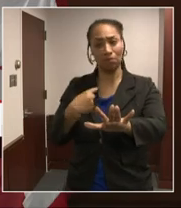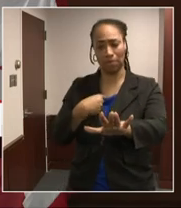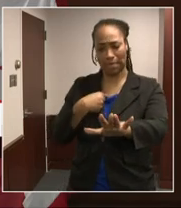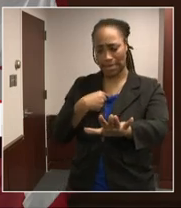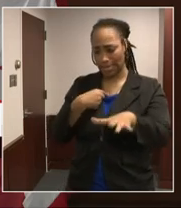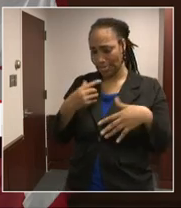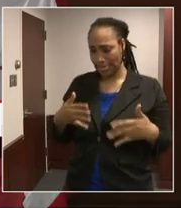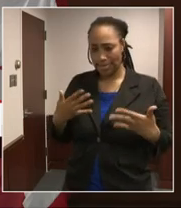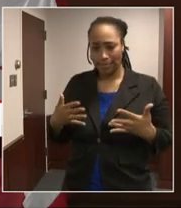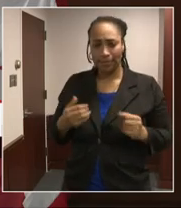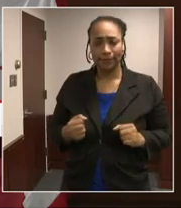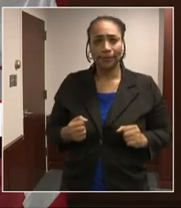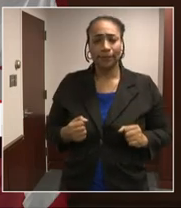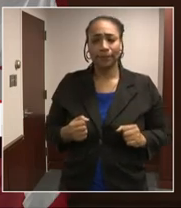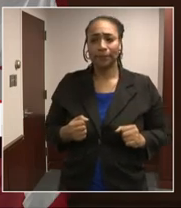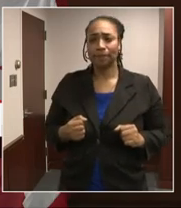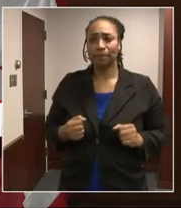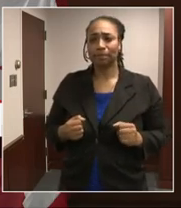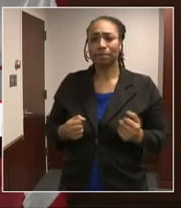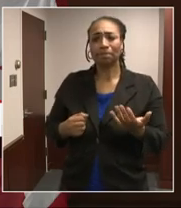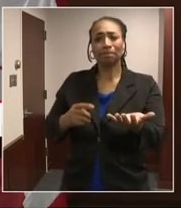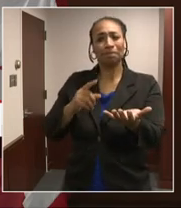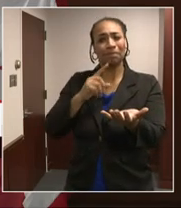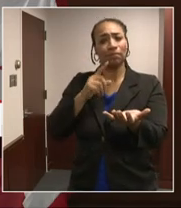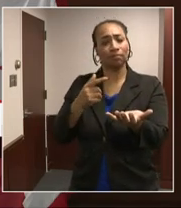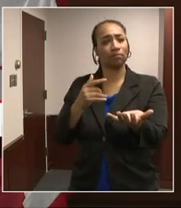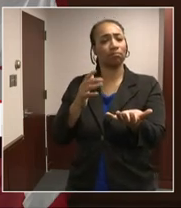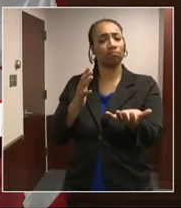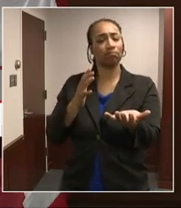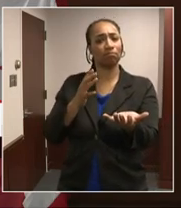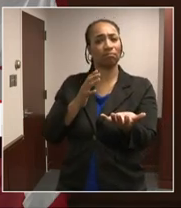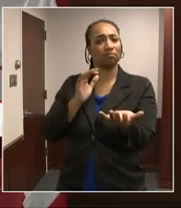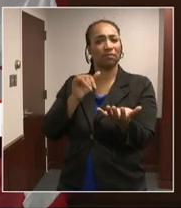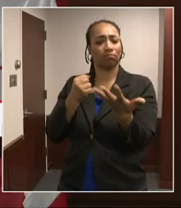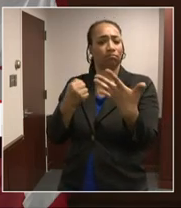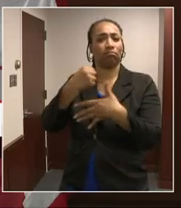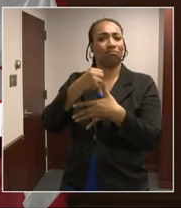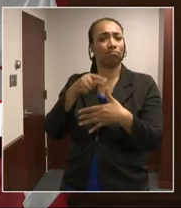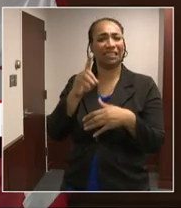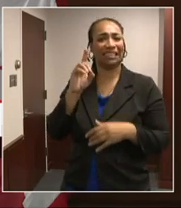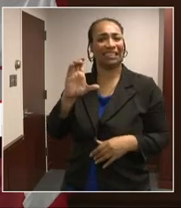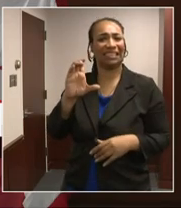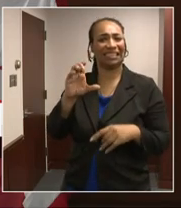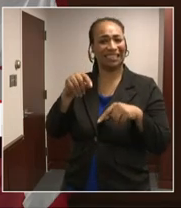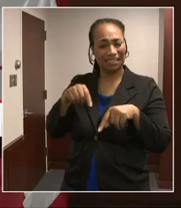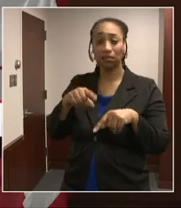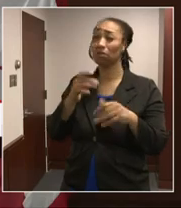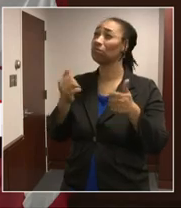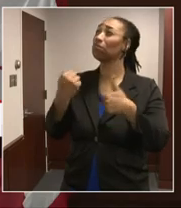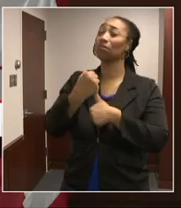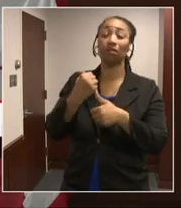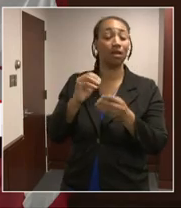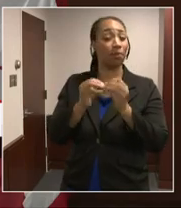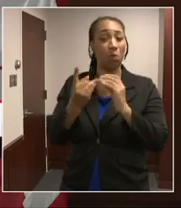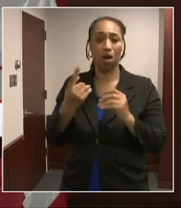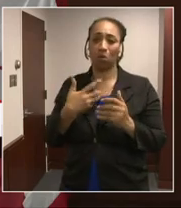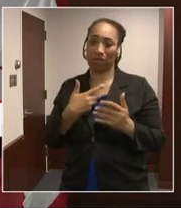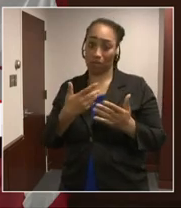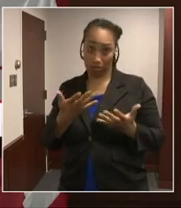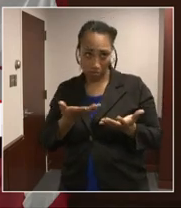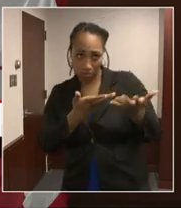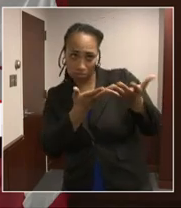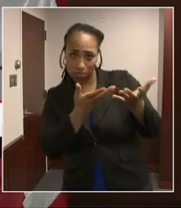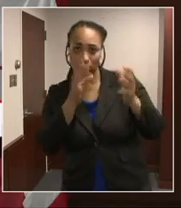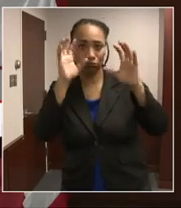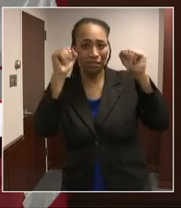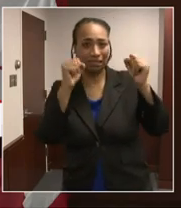I think that's the way we approach all discussions with presidents. It's really, how can we collaborate on the